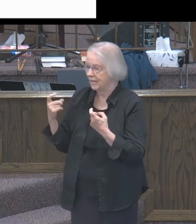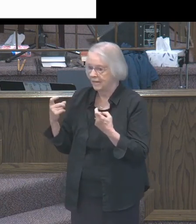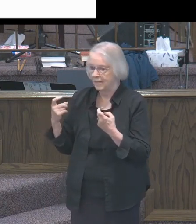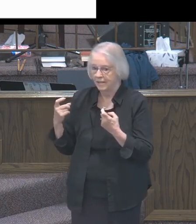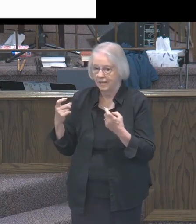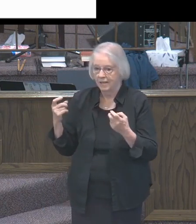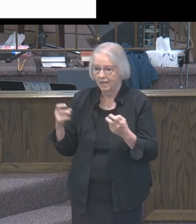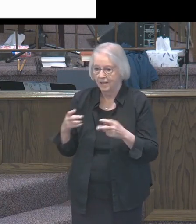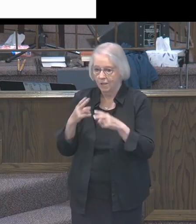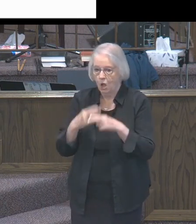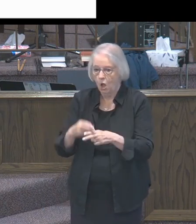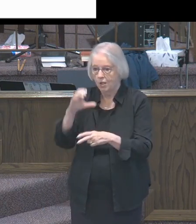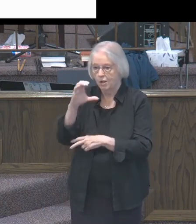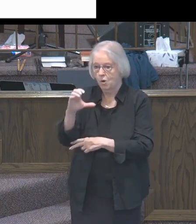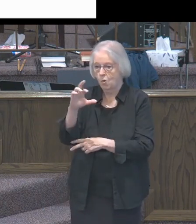crouching at your door,